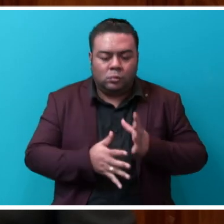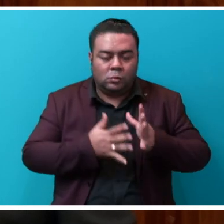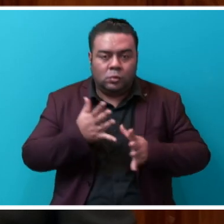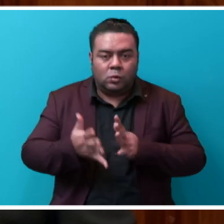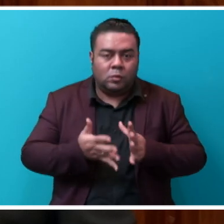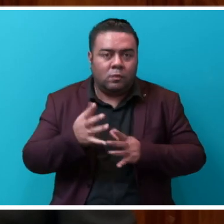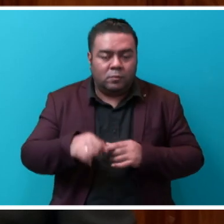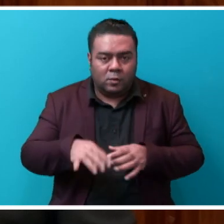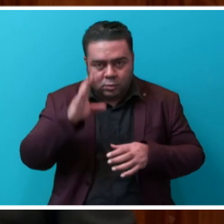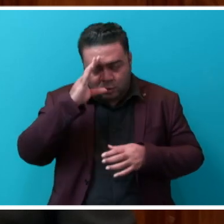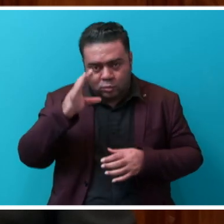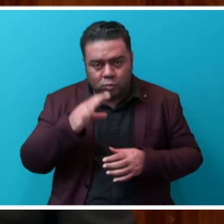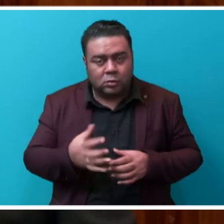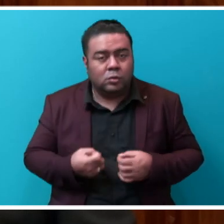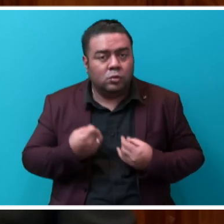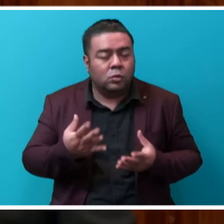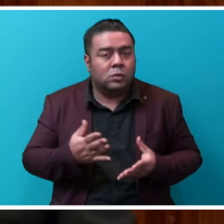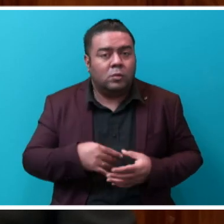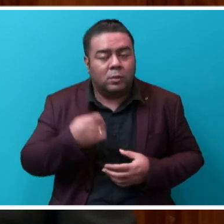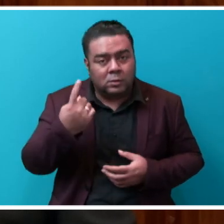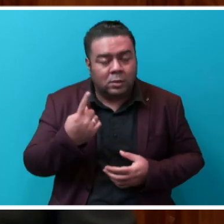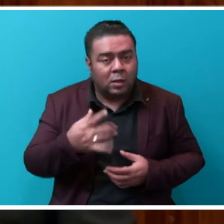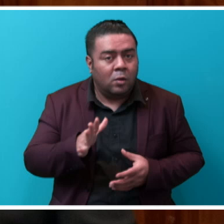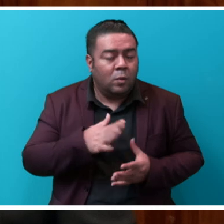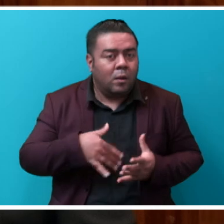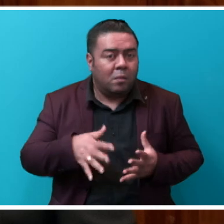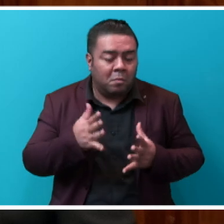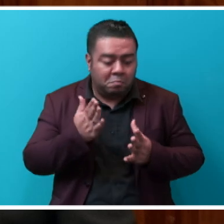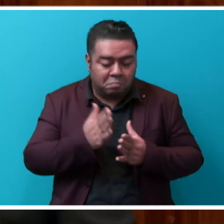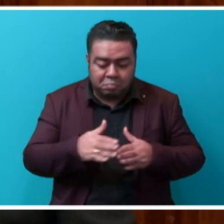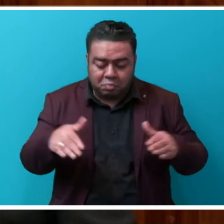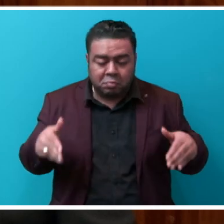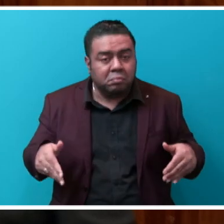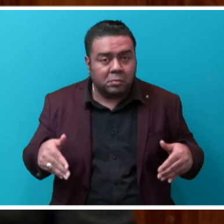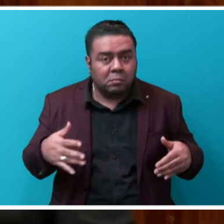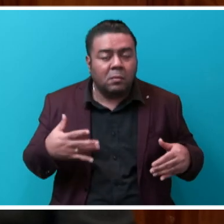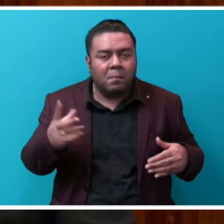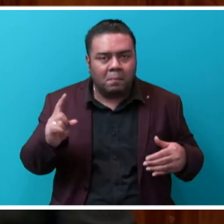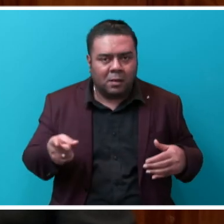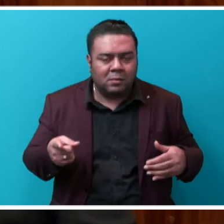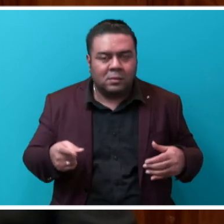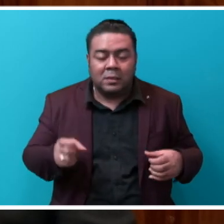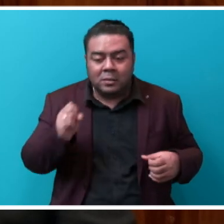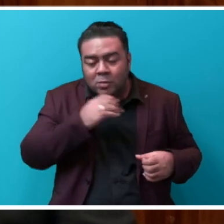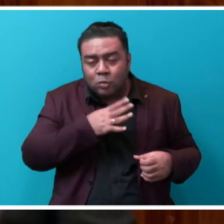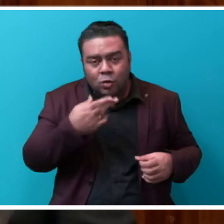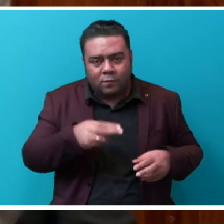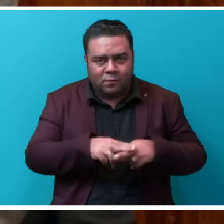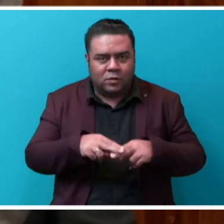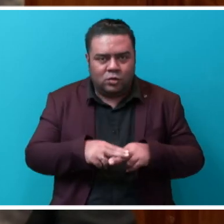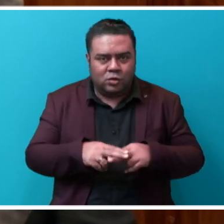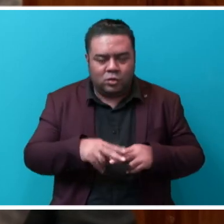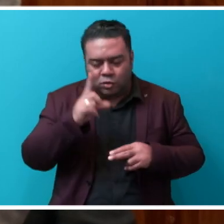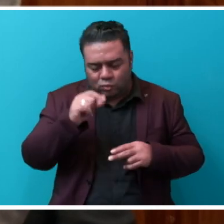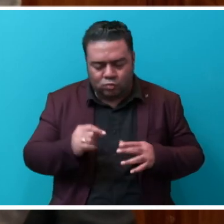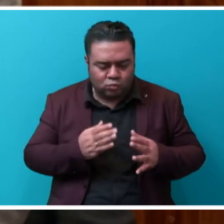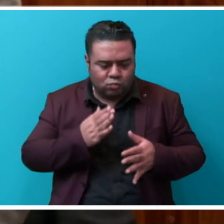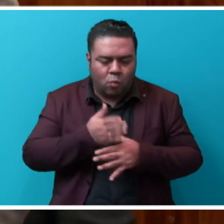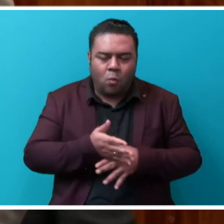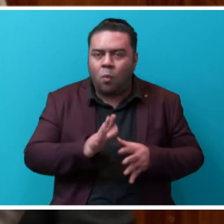It reflects our understanding that while the borders of our nation may be physical, the spirit of Fiji